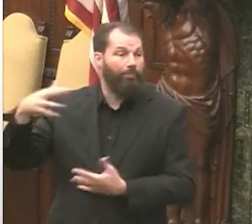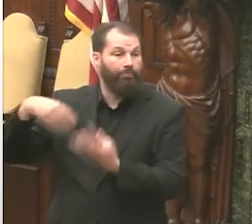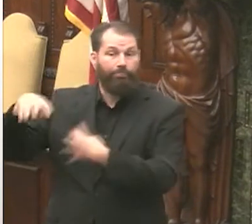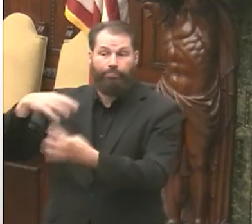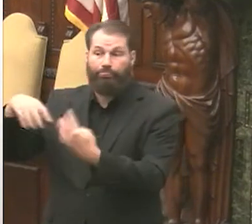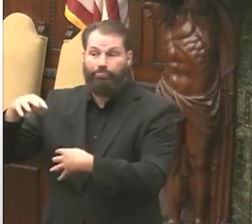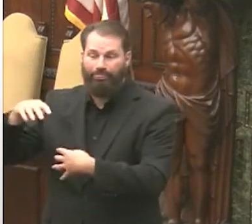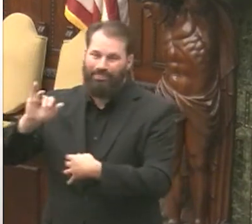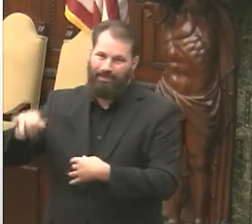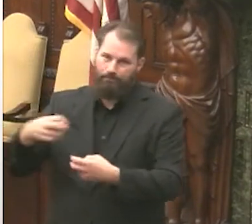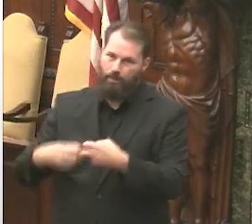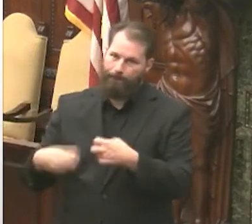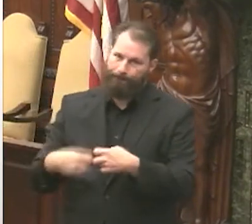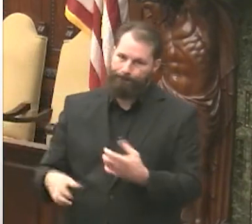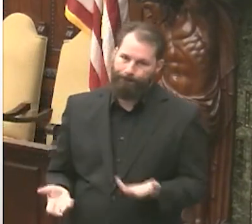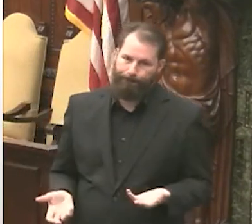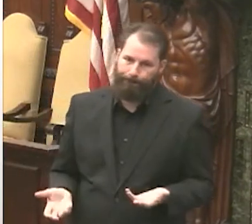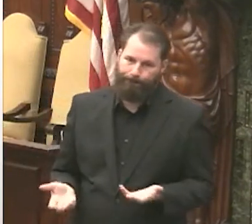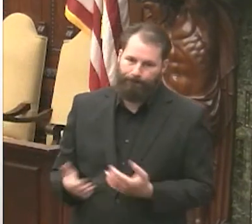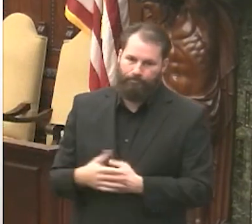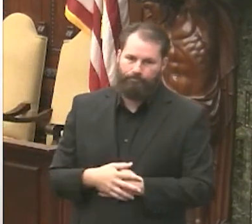Smith of CBS 3.